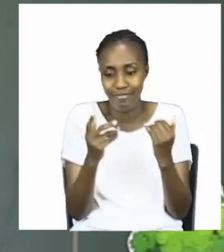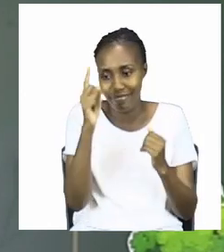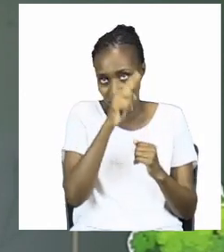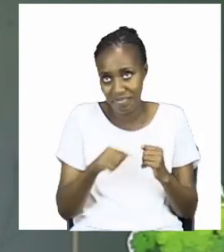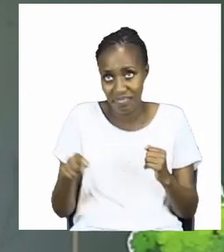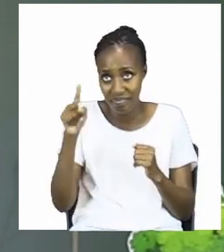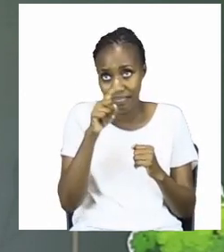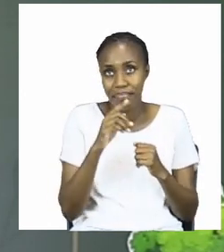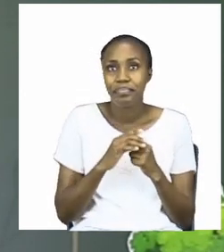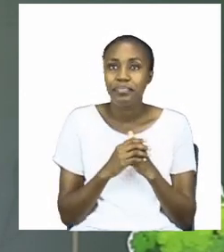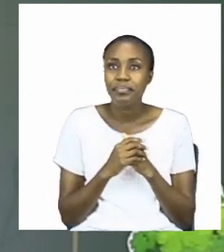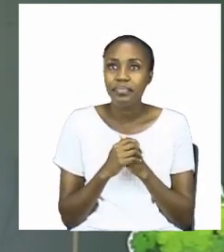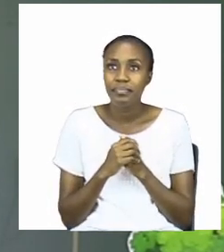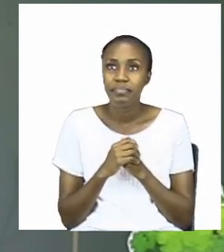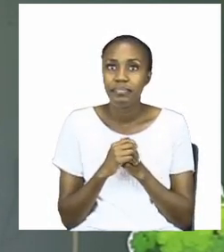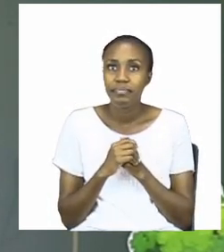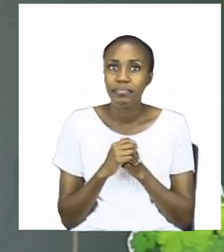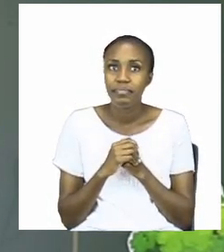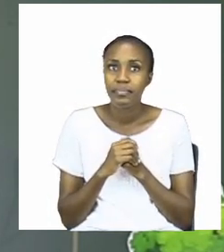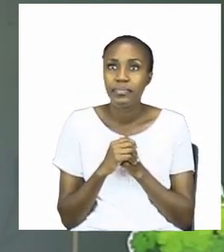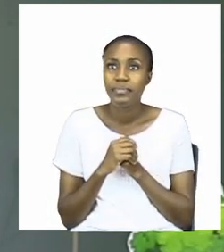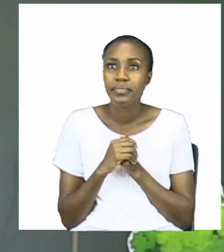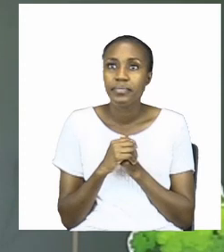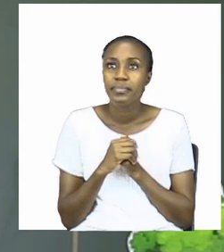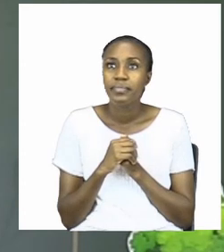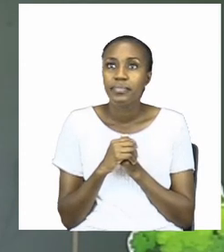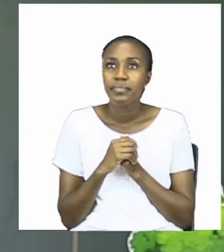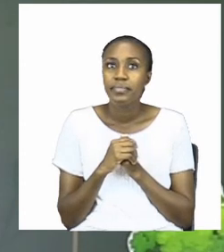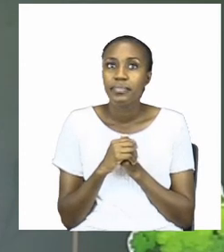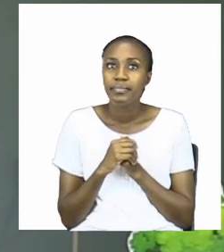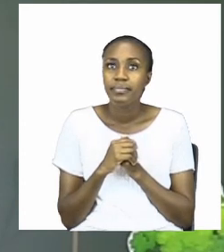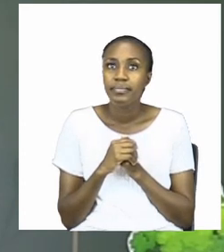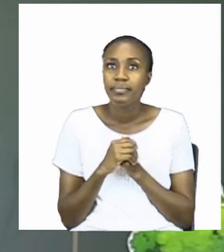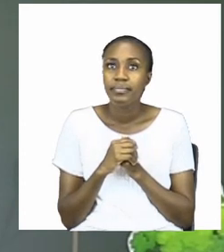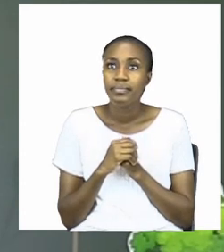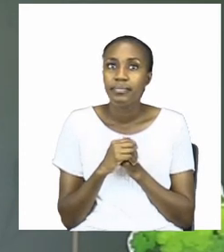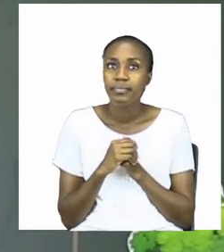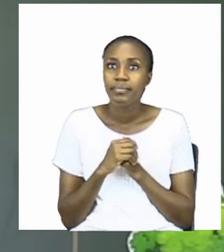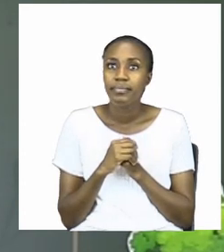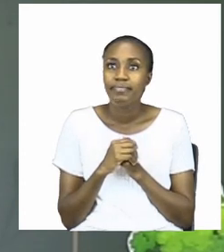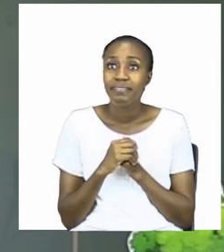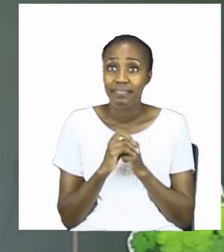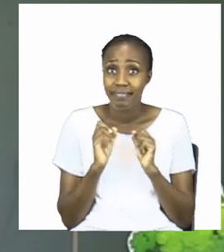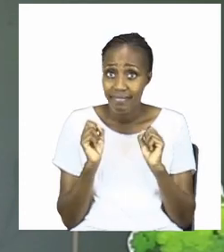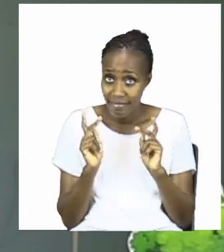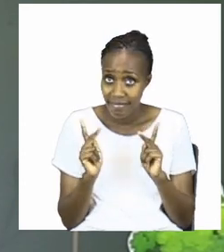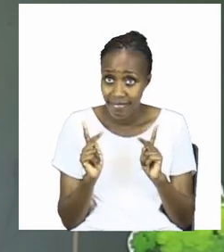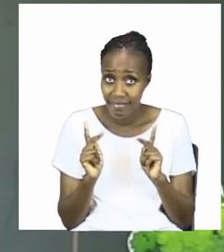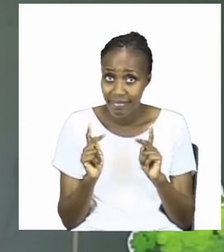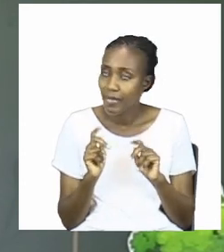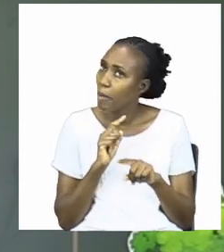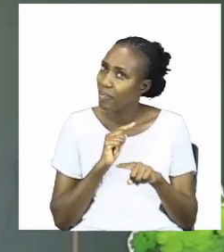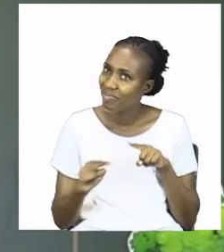you go ahead and you circle it with a green crayon. So boys and girls, quickly go